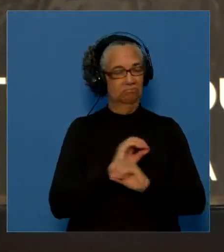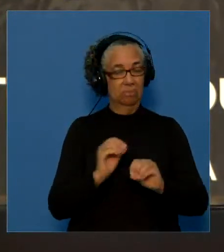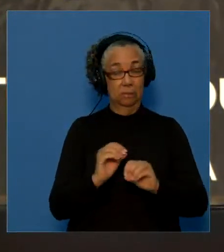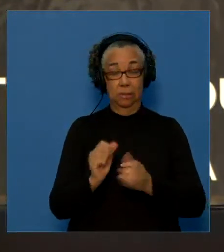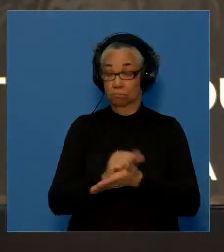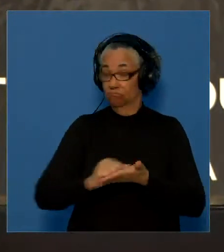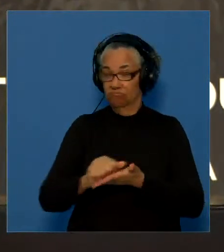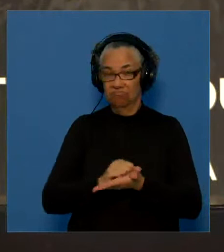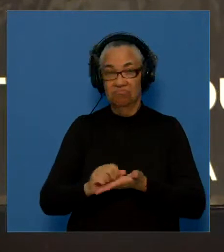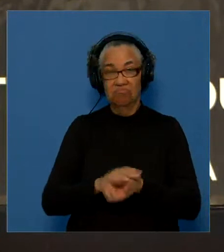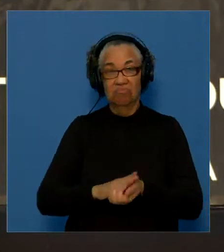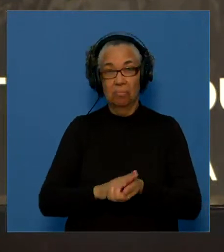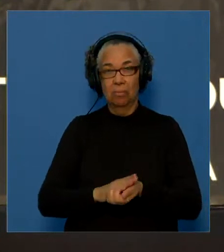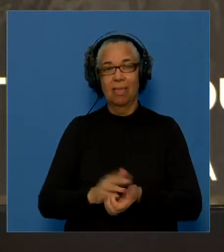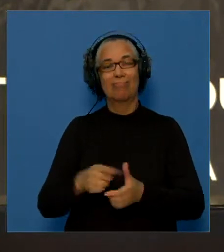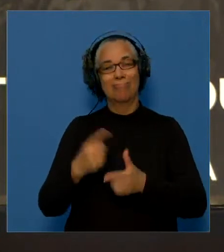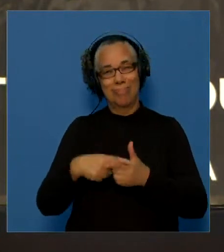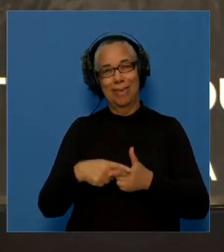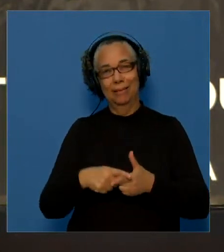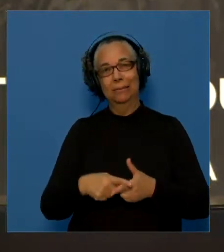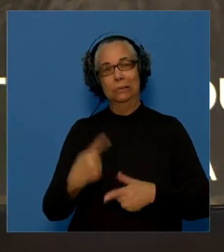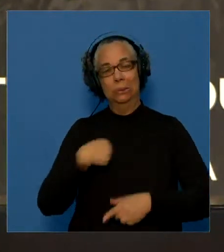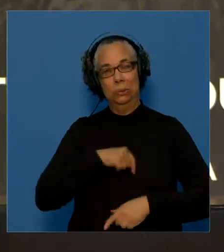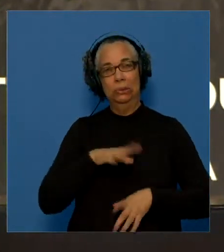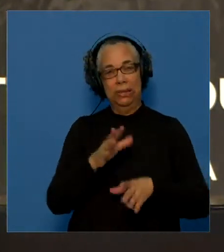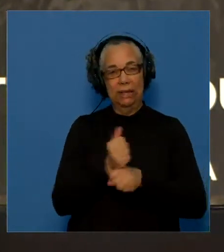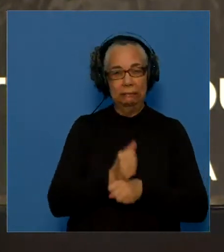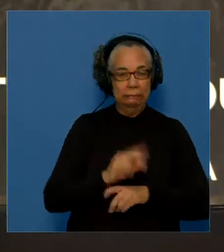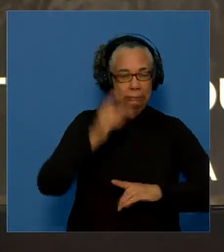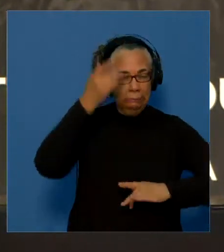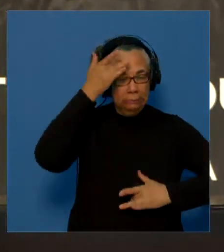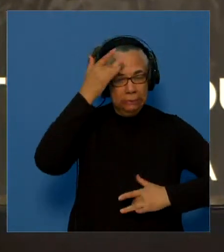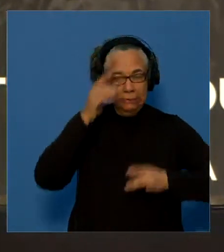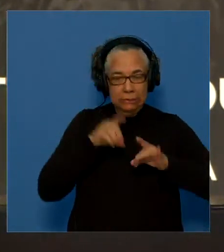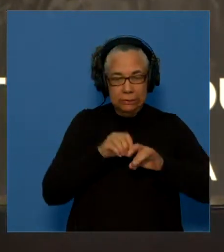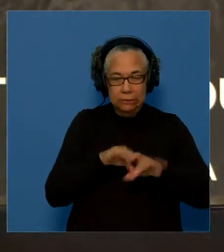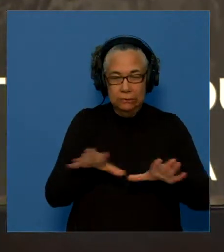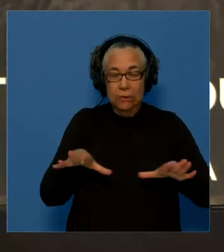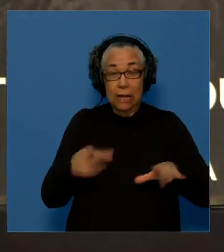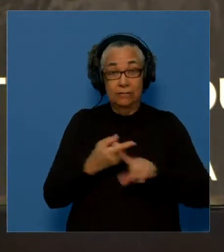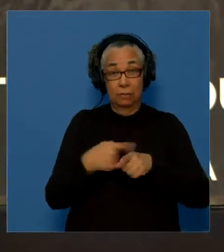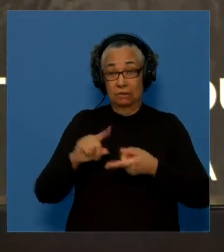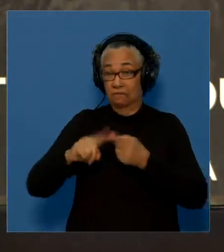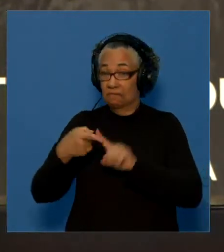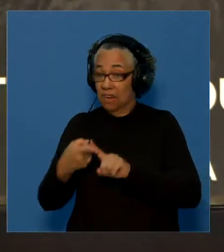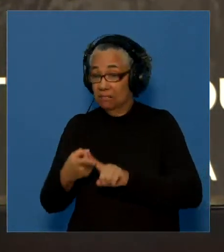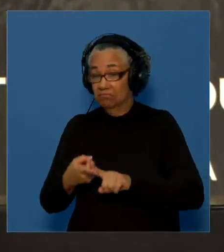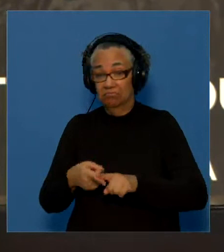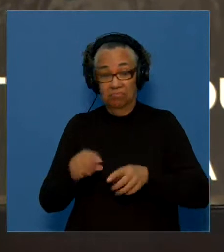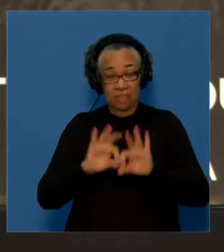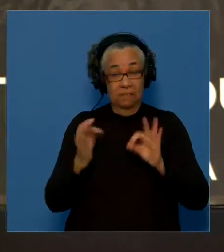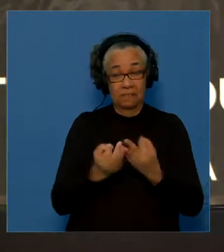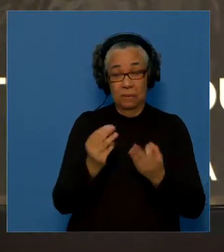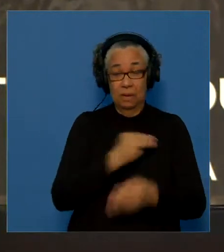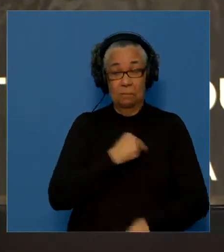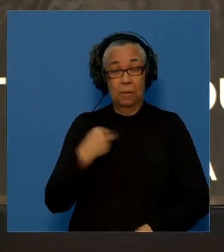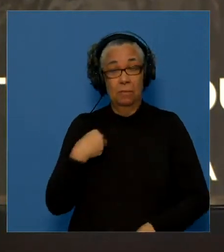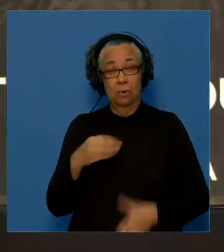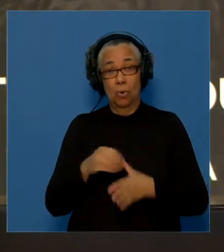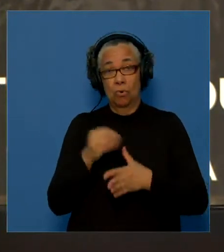hygiene, we are more likely to get the virus from a friend, neighbor, relative, or coworker than we are from a visitor to